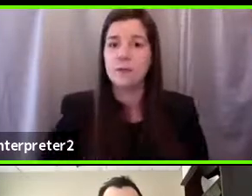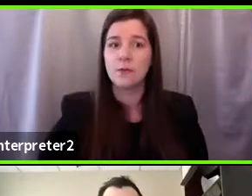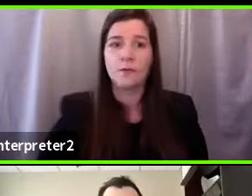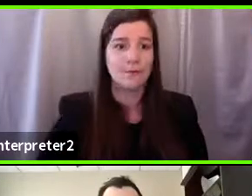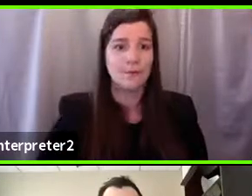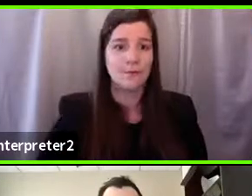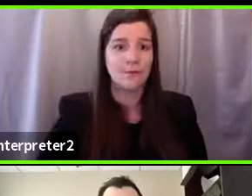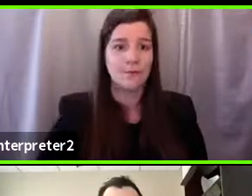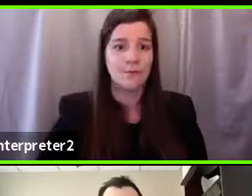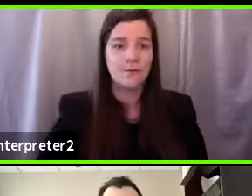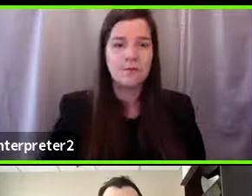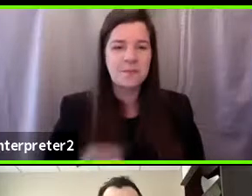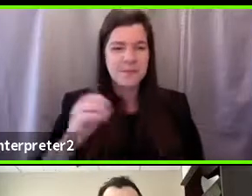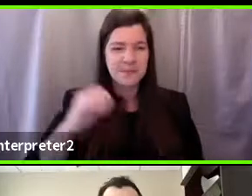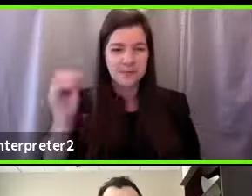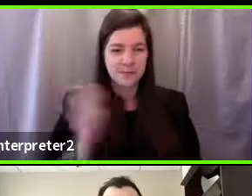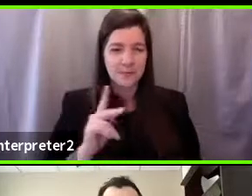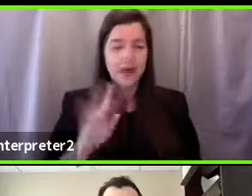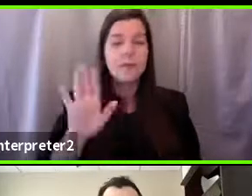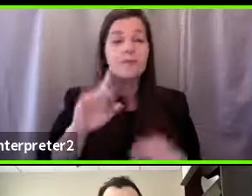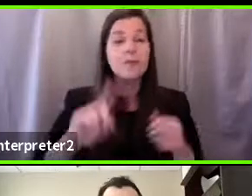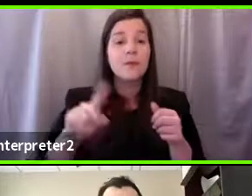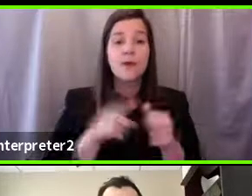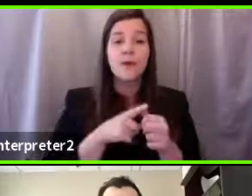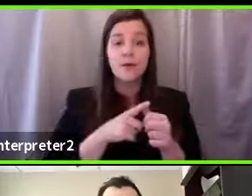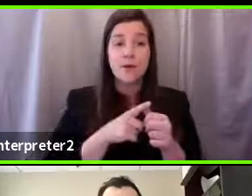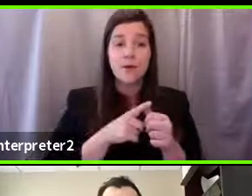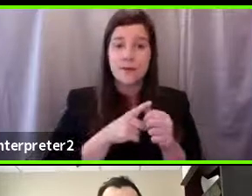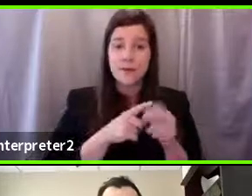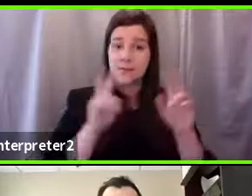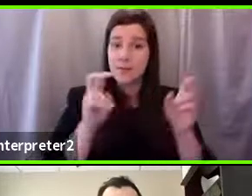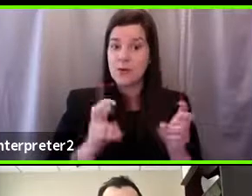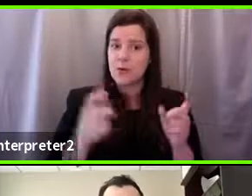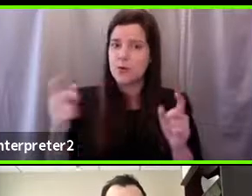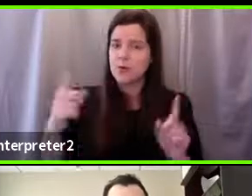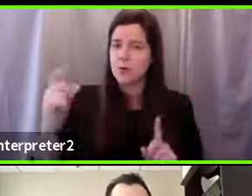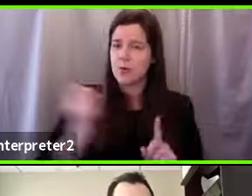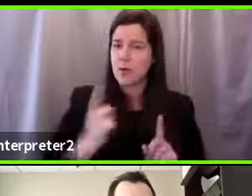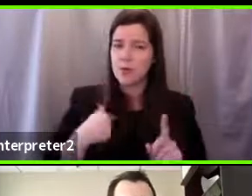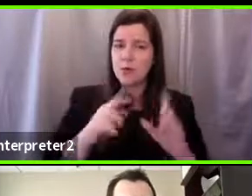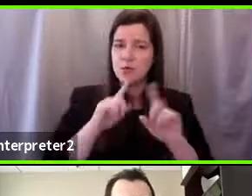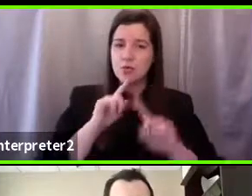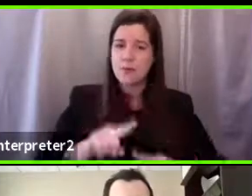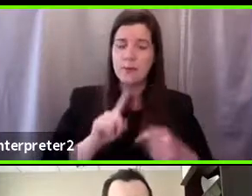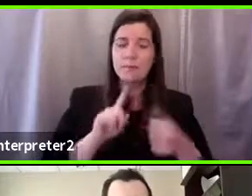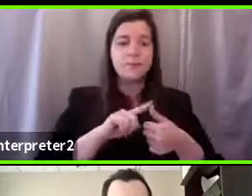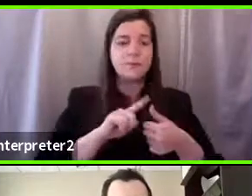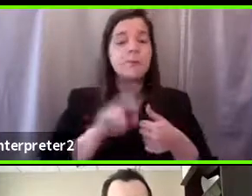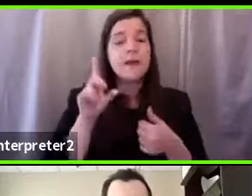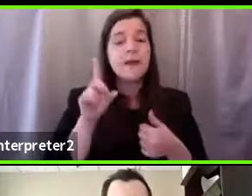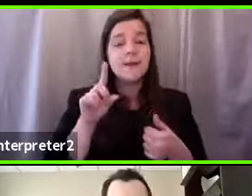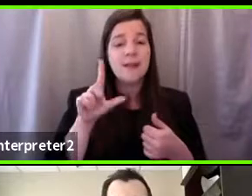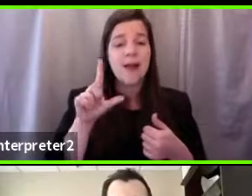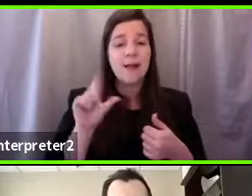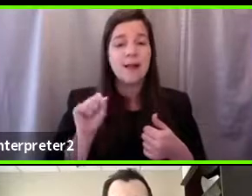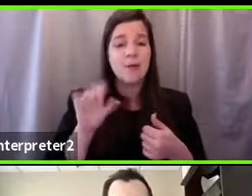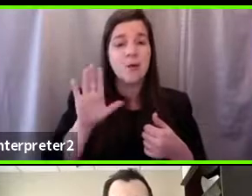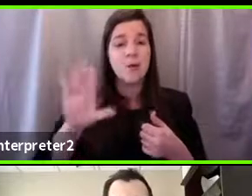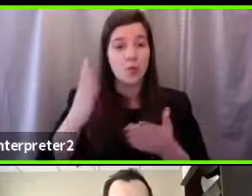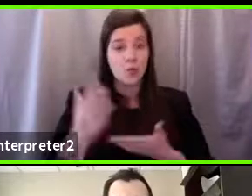Okay, so the first item that we were asked to comment on is DLS's recommendation